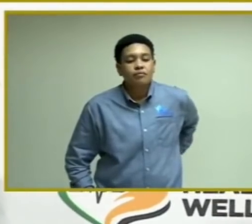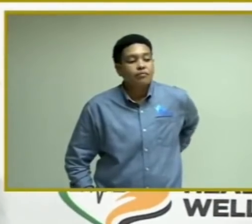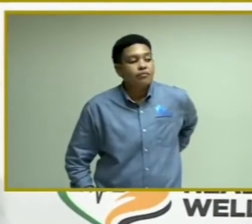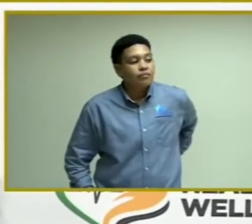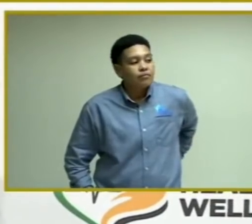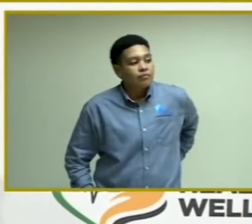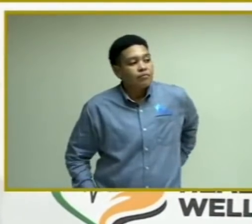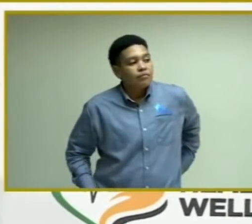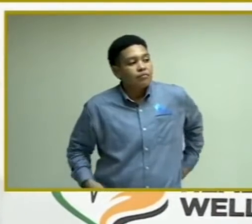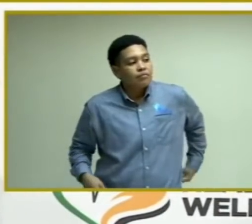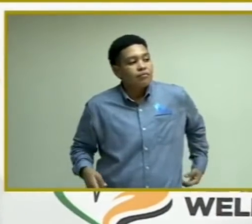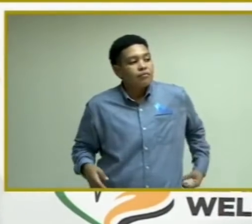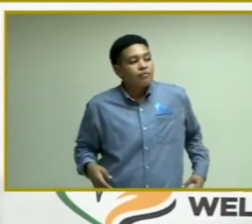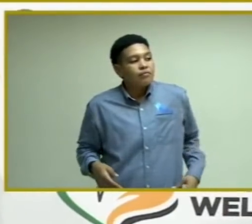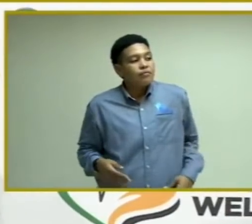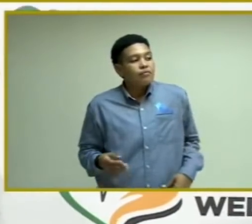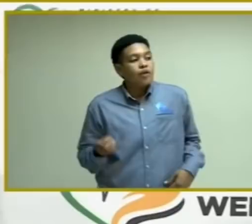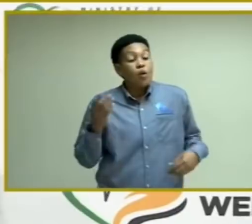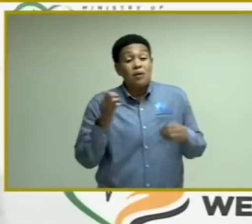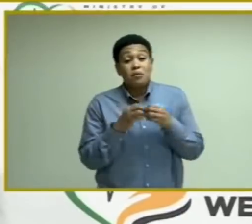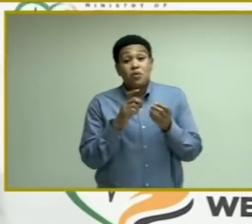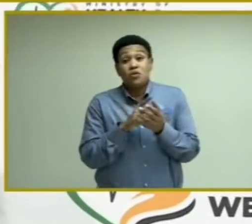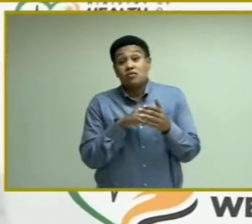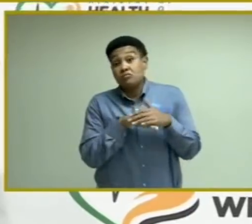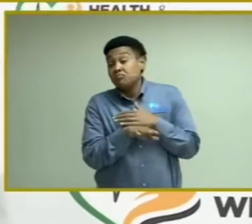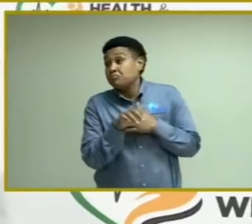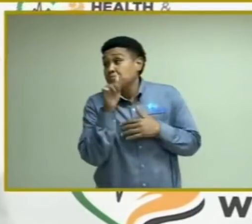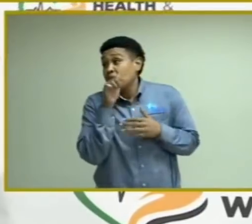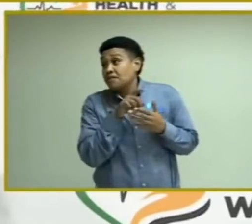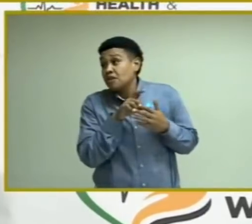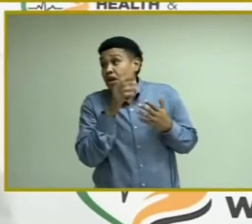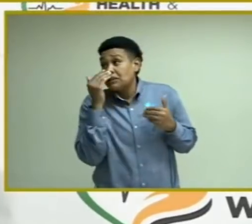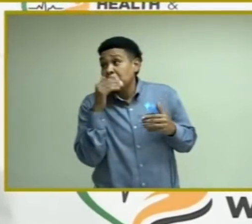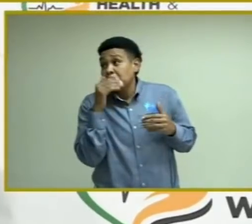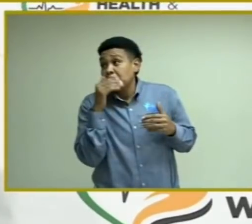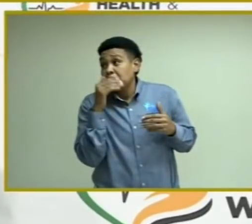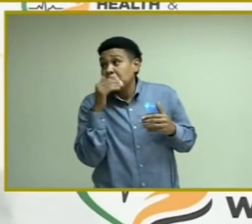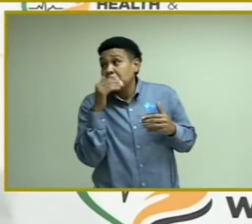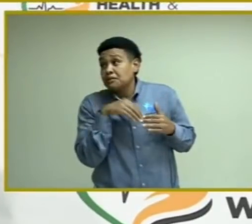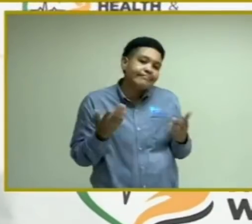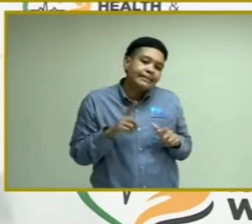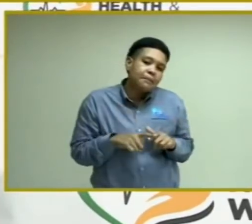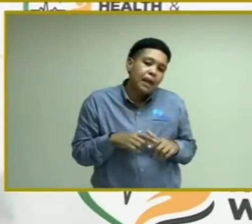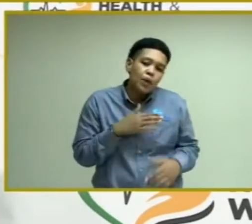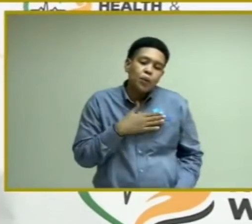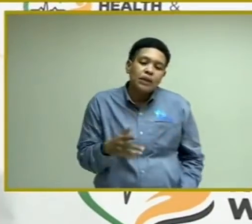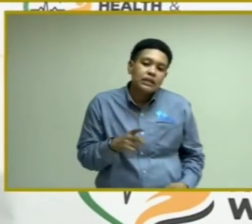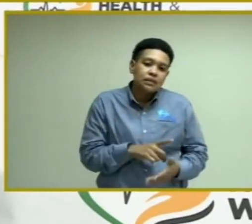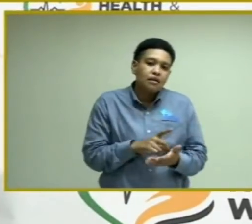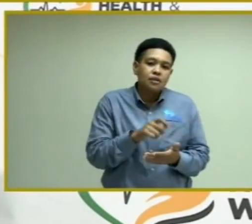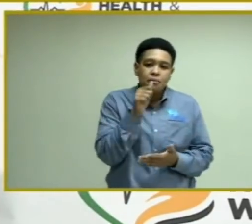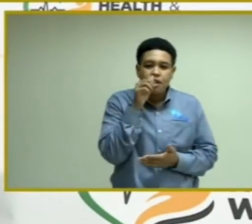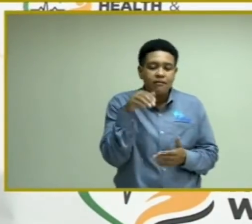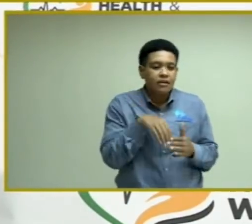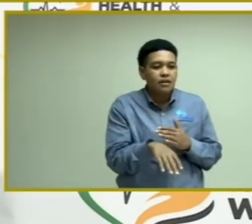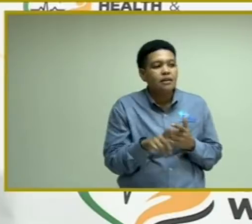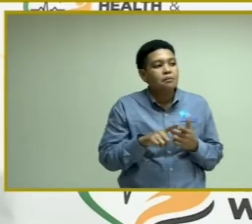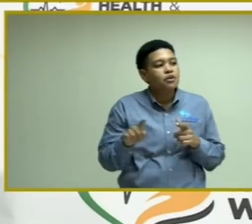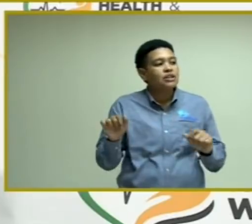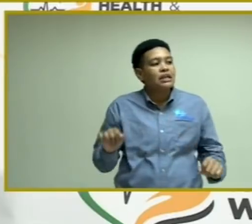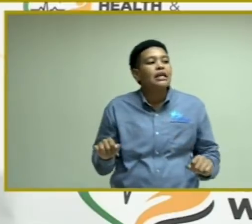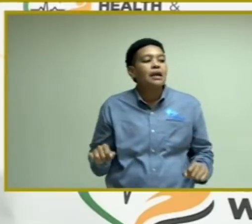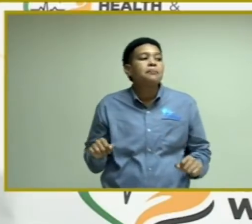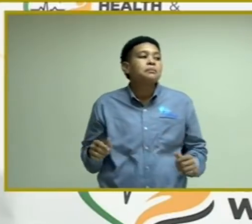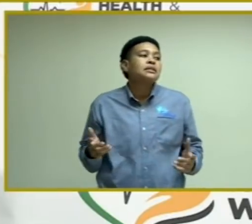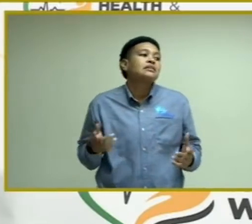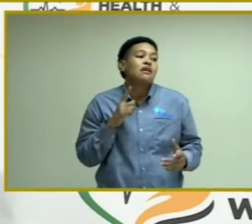Oh, well, I think we addressed that earlier. We said it depends on the willingness and the capabilities